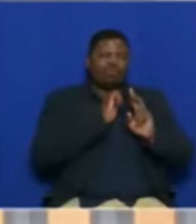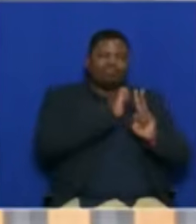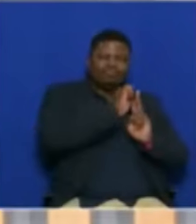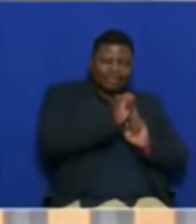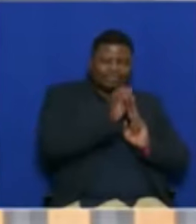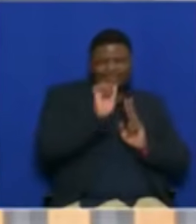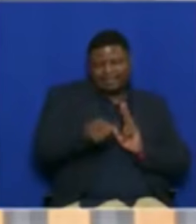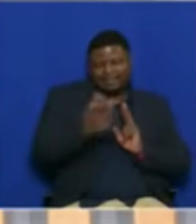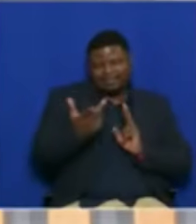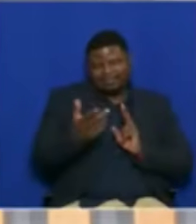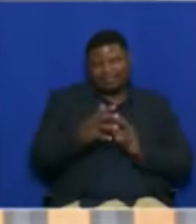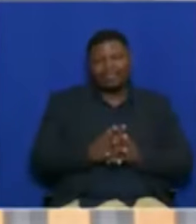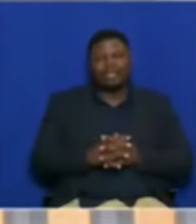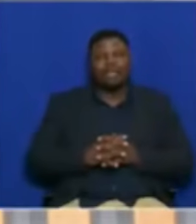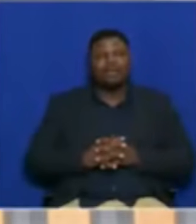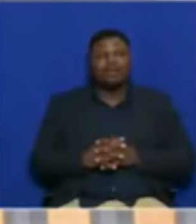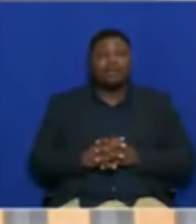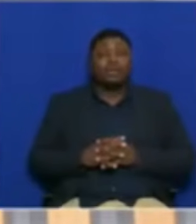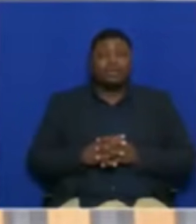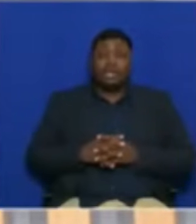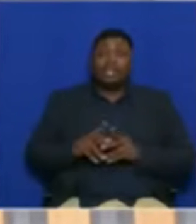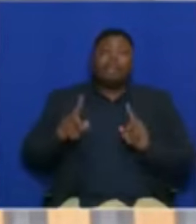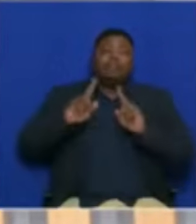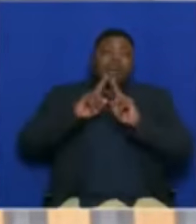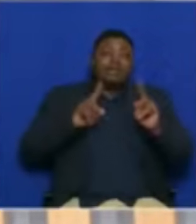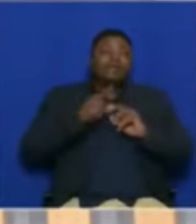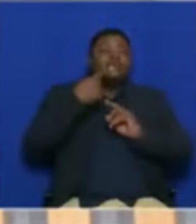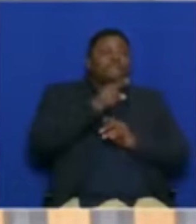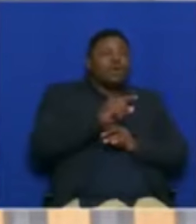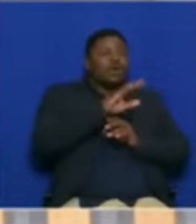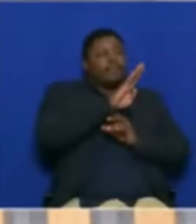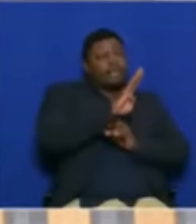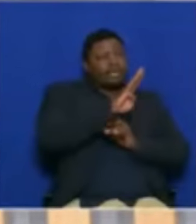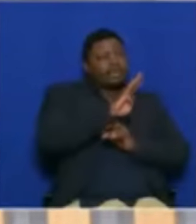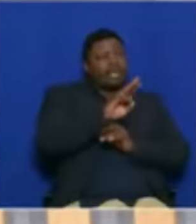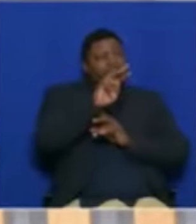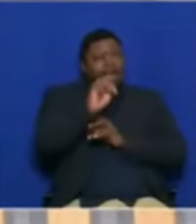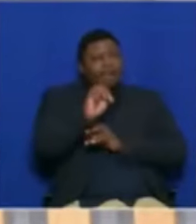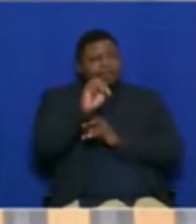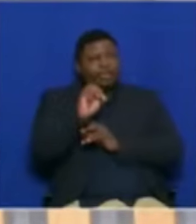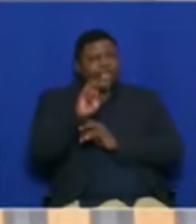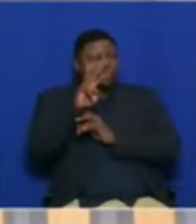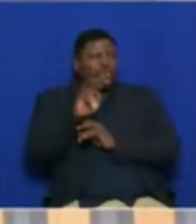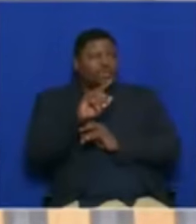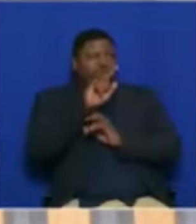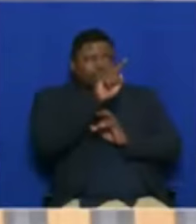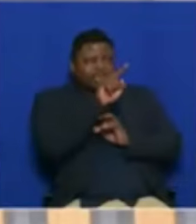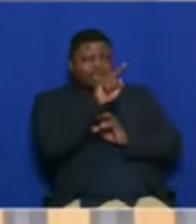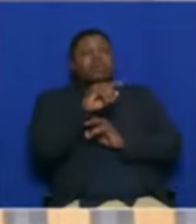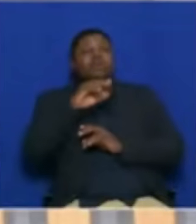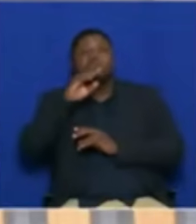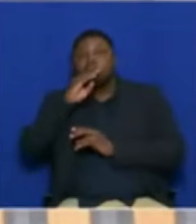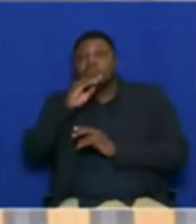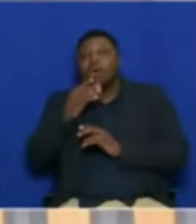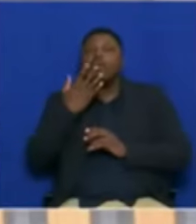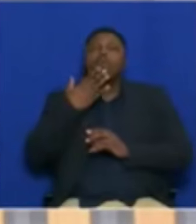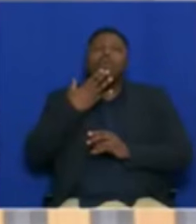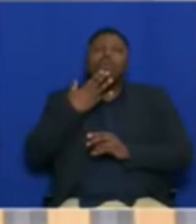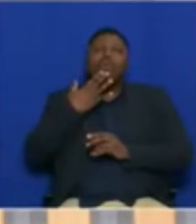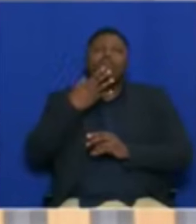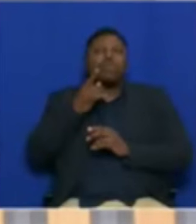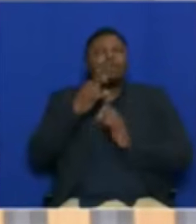from BMW. It's not simply you became aware of it. It is in fact you who identified what should be sought.